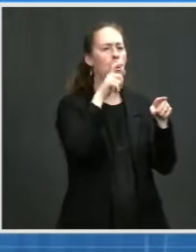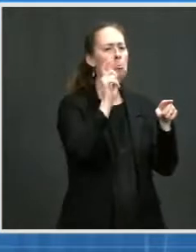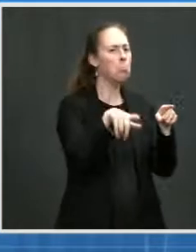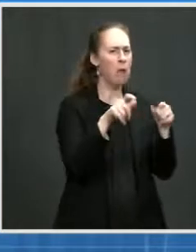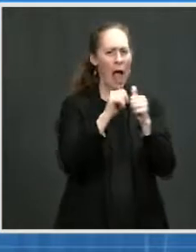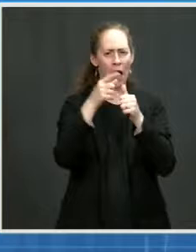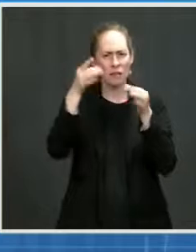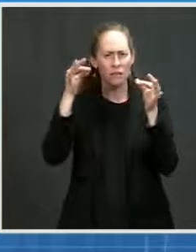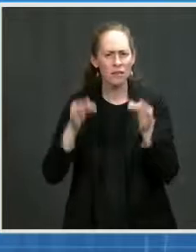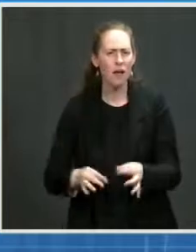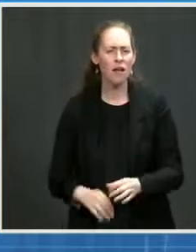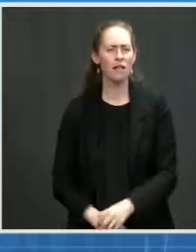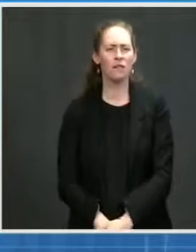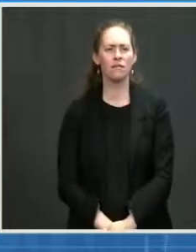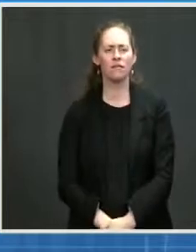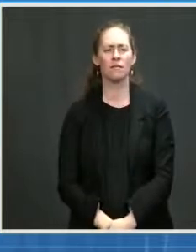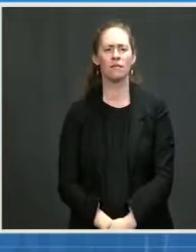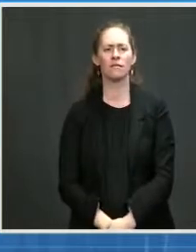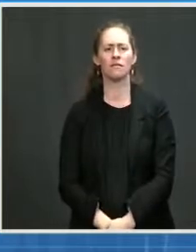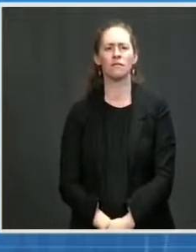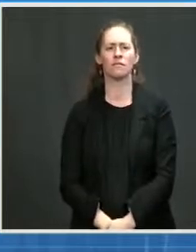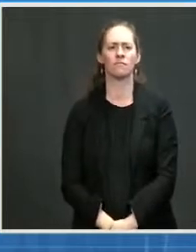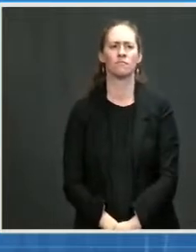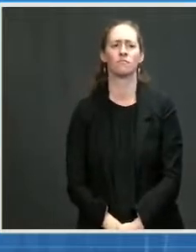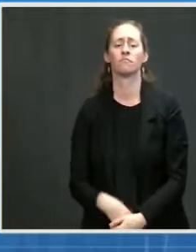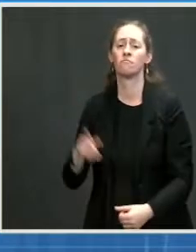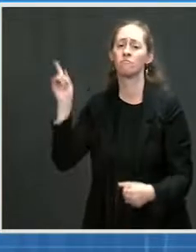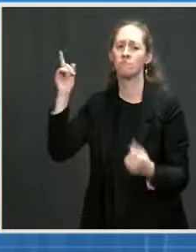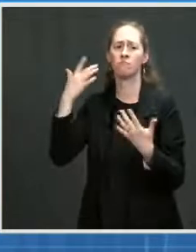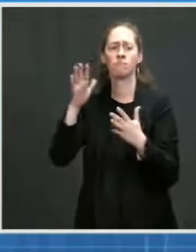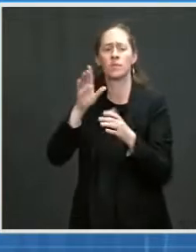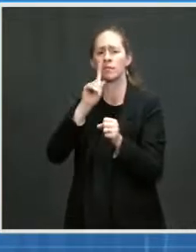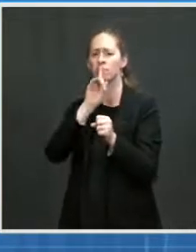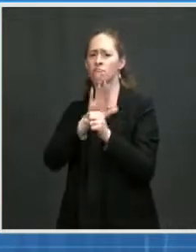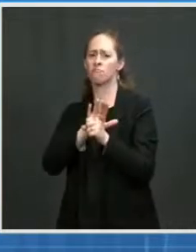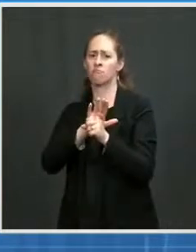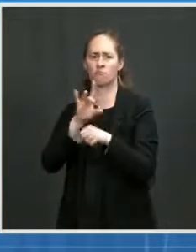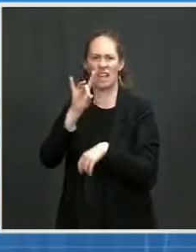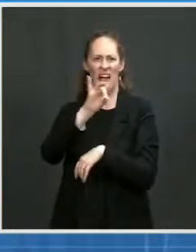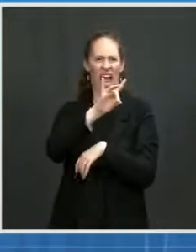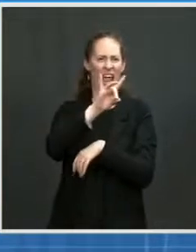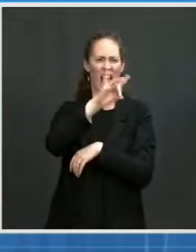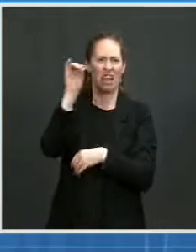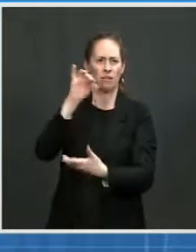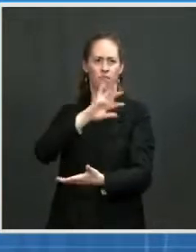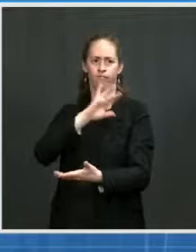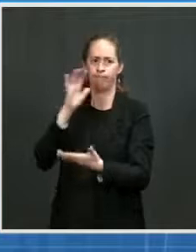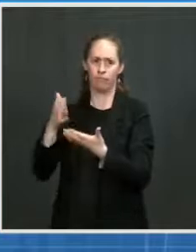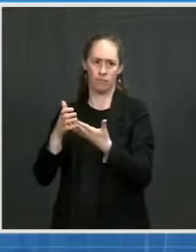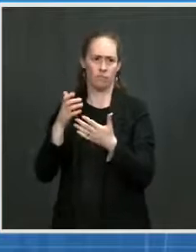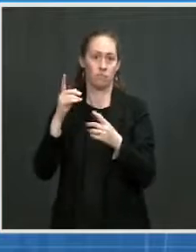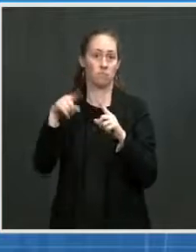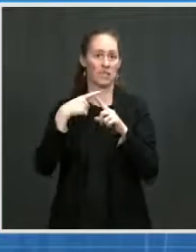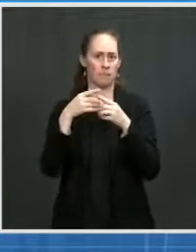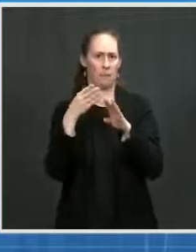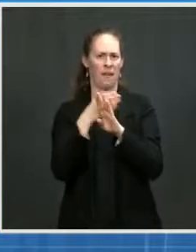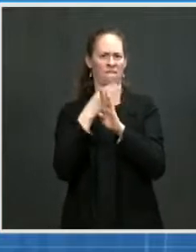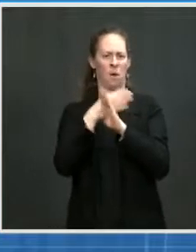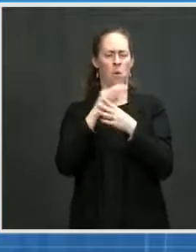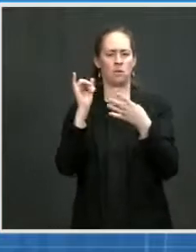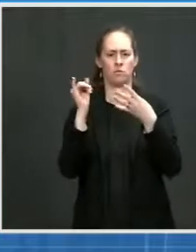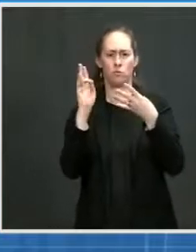will export 80 million doses before the end of June. We are currently awaiting FDA approval for the AstraZeneca